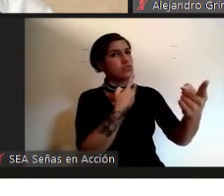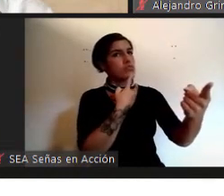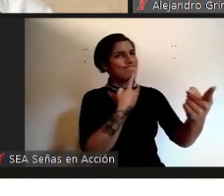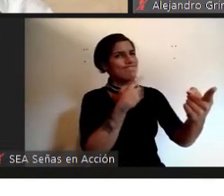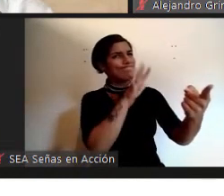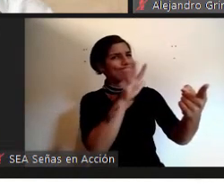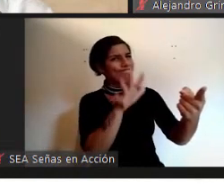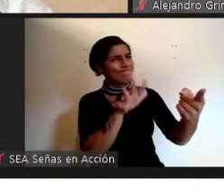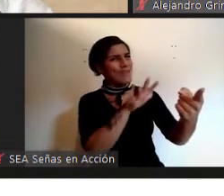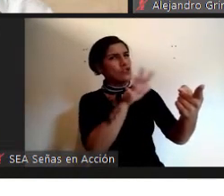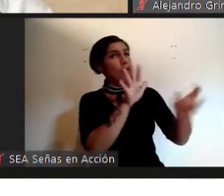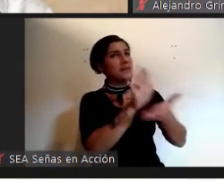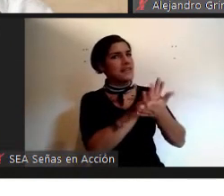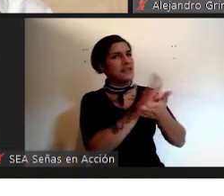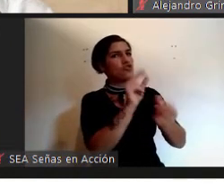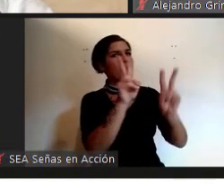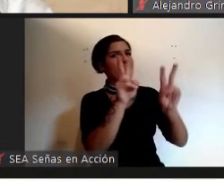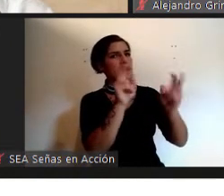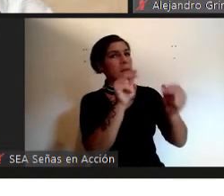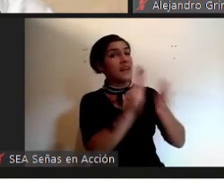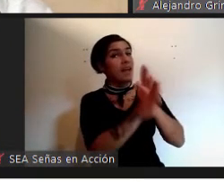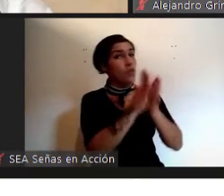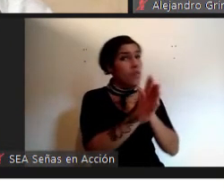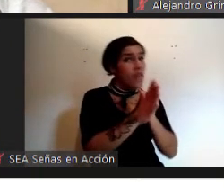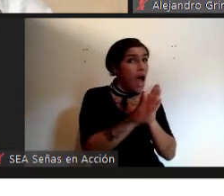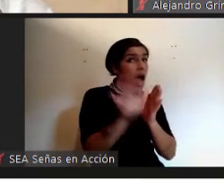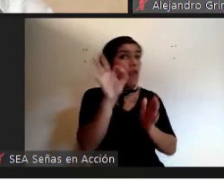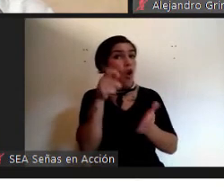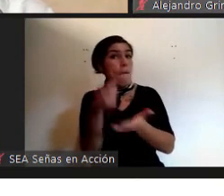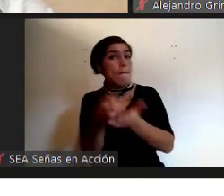are suspicious of the entire situation.